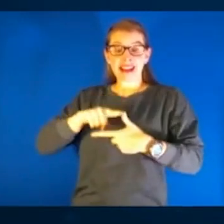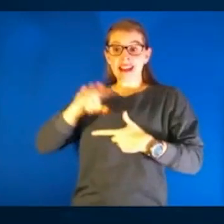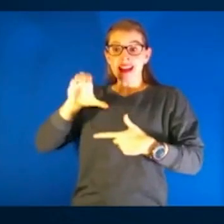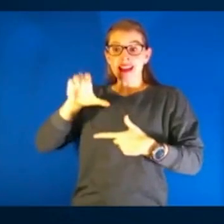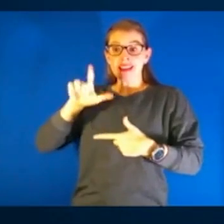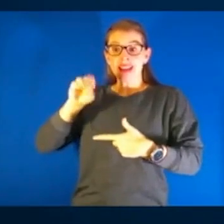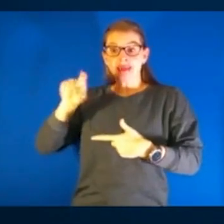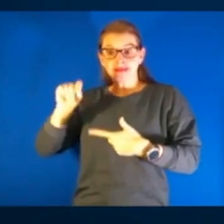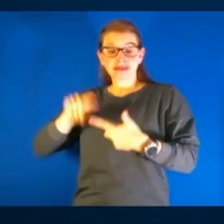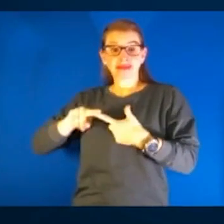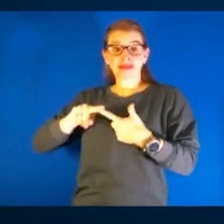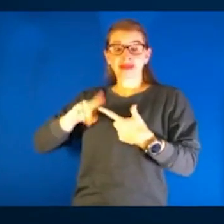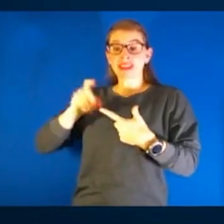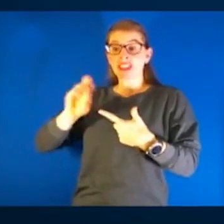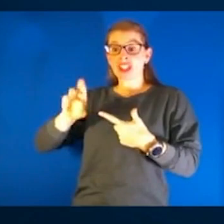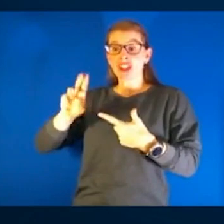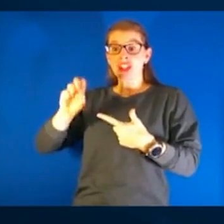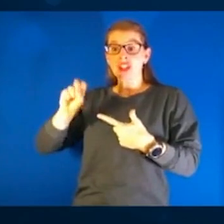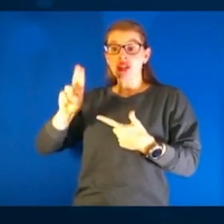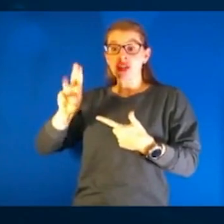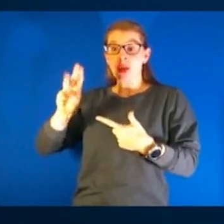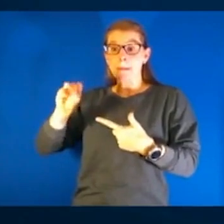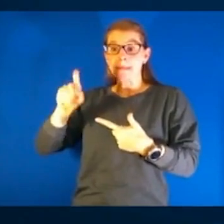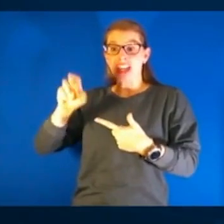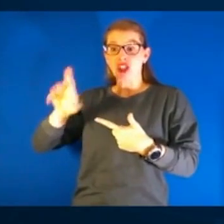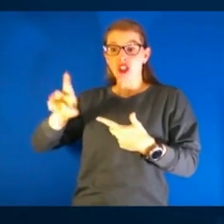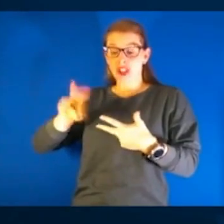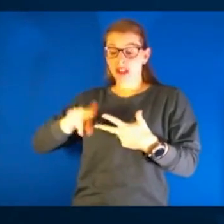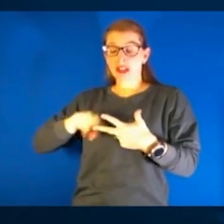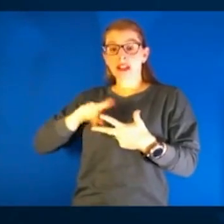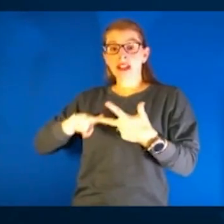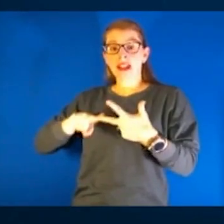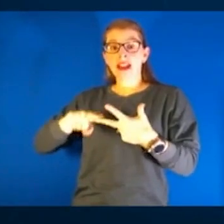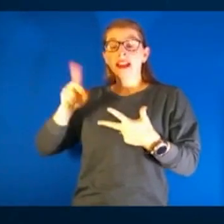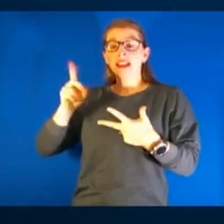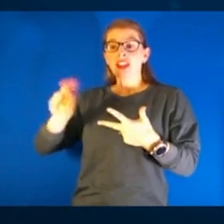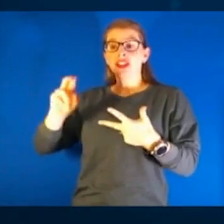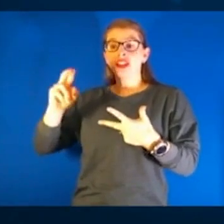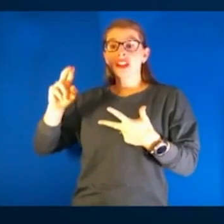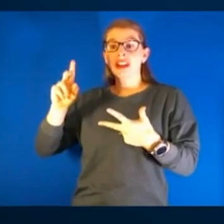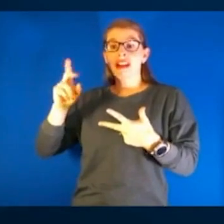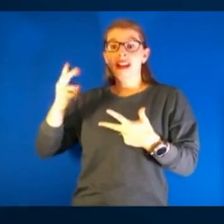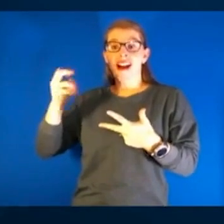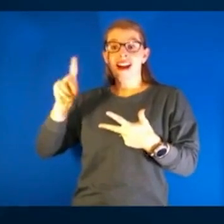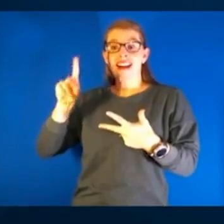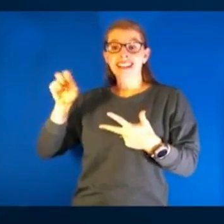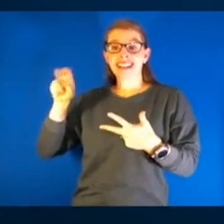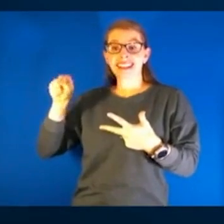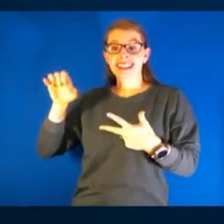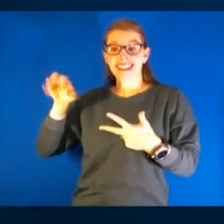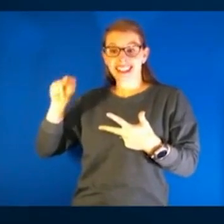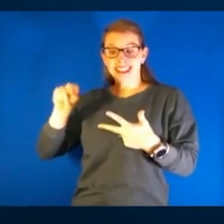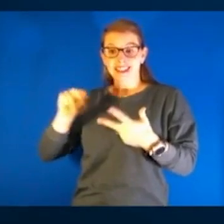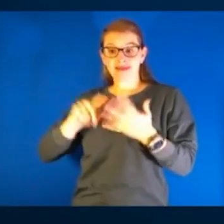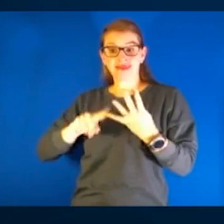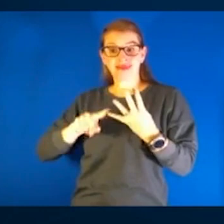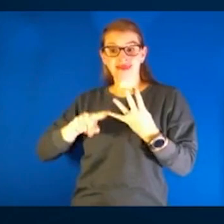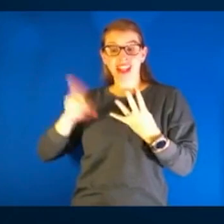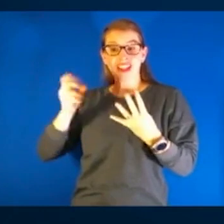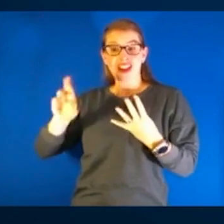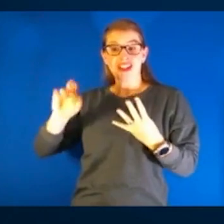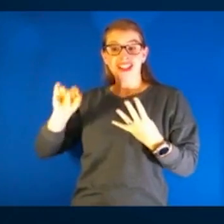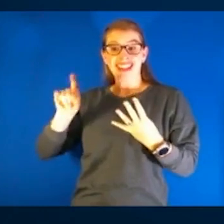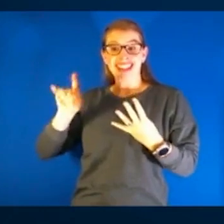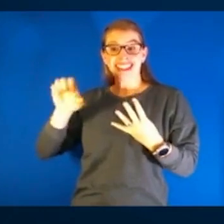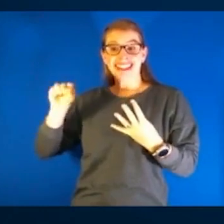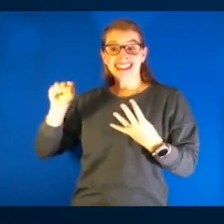Dr. Dana Hawkinson, all infectious disease experts here at the health system. Of course, along with Dr. Steve Stites, our Chief Medical Officer. So it doesn't get any better than this